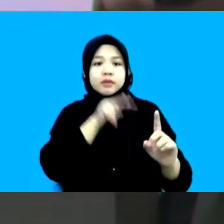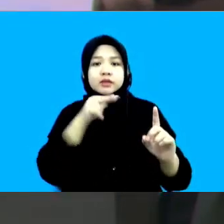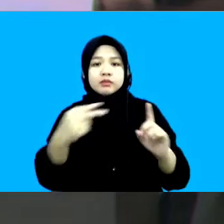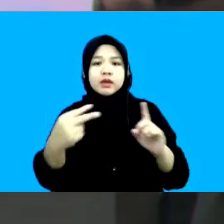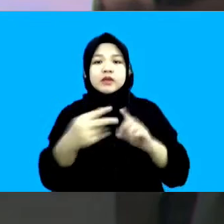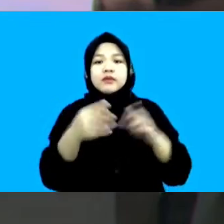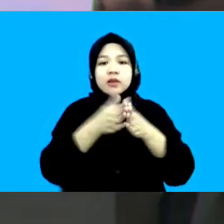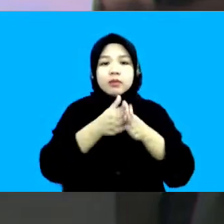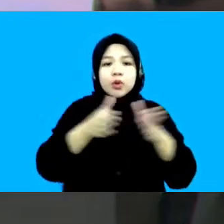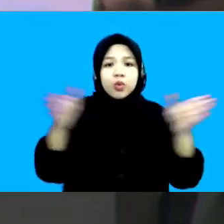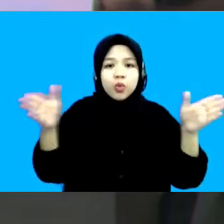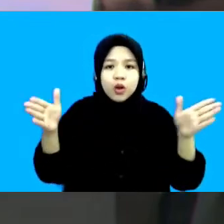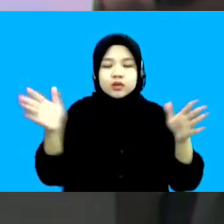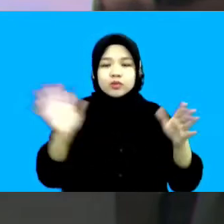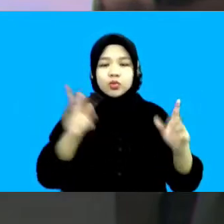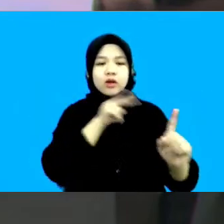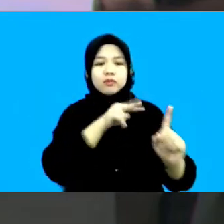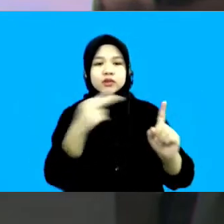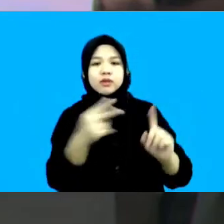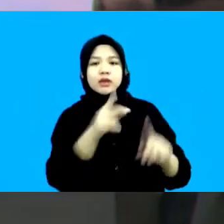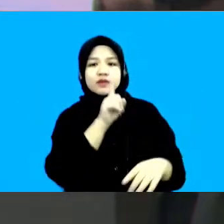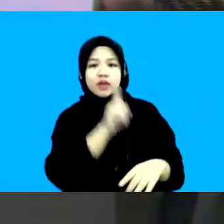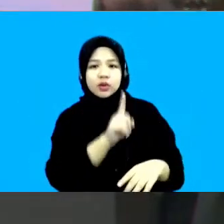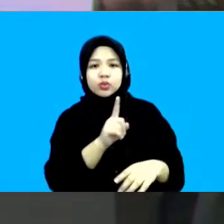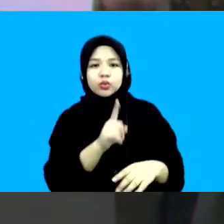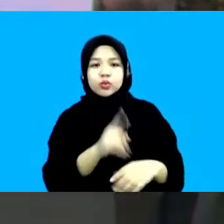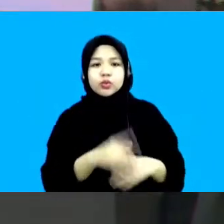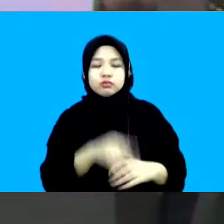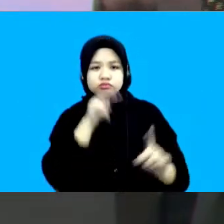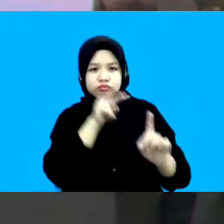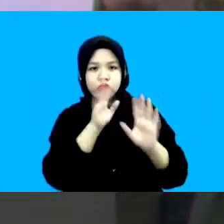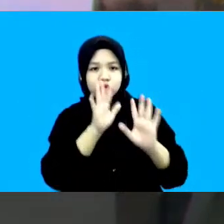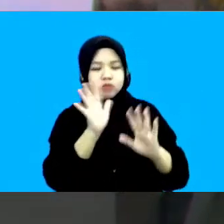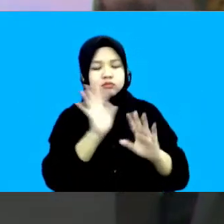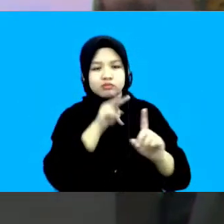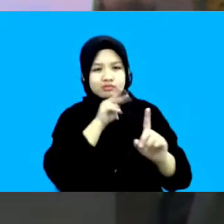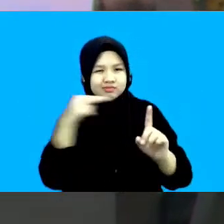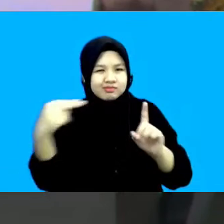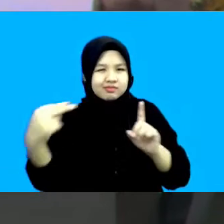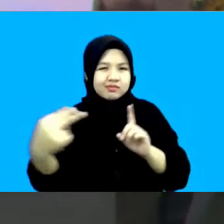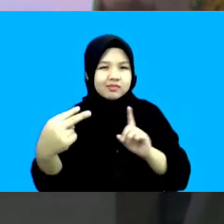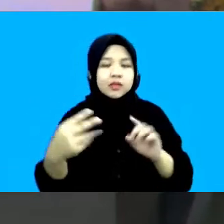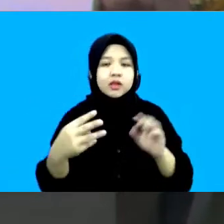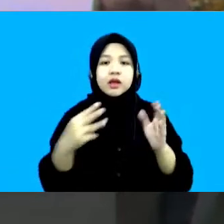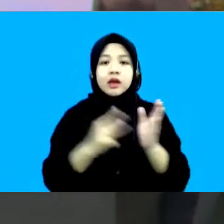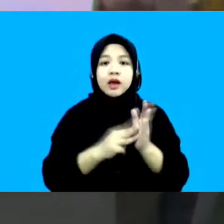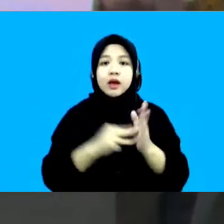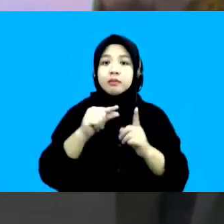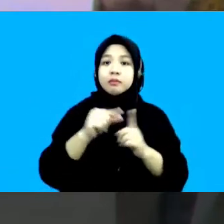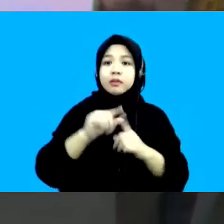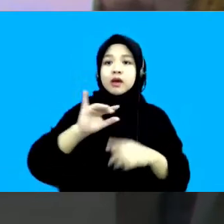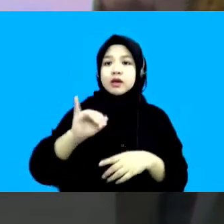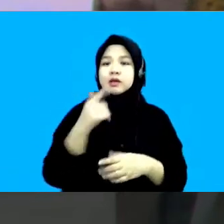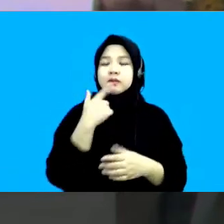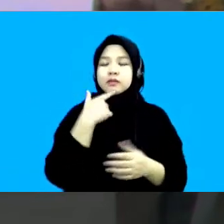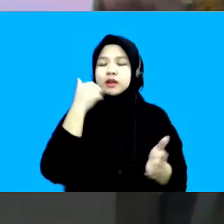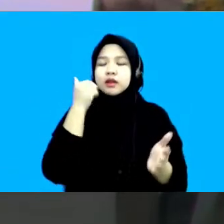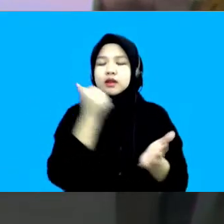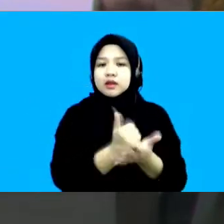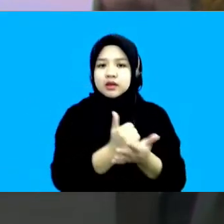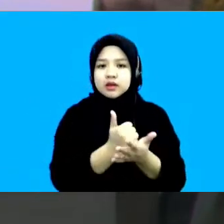pandemic. Yeah, Pak Bambang touched some of the issues already. But I think the way I look at